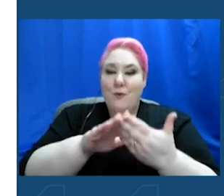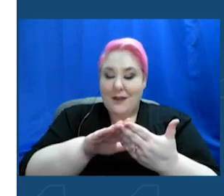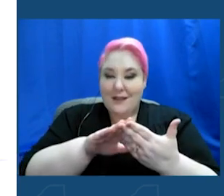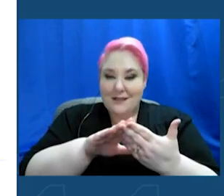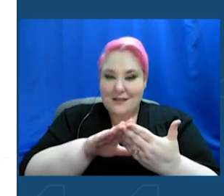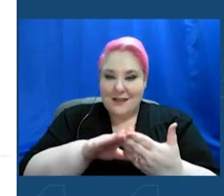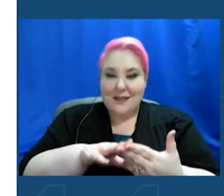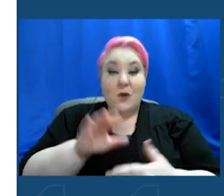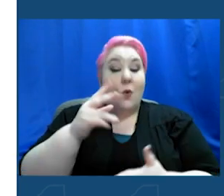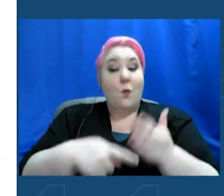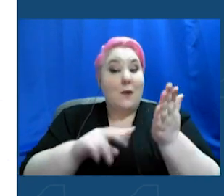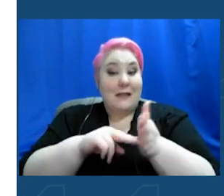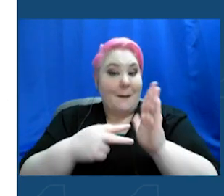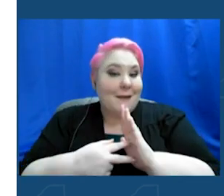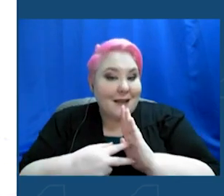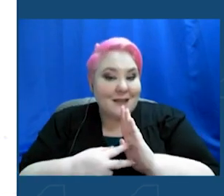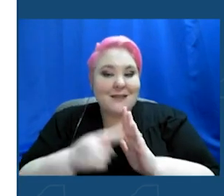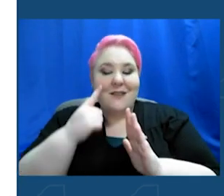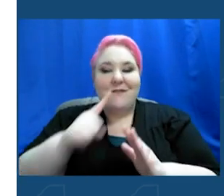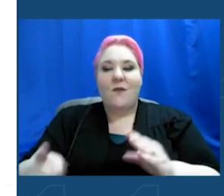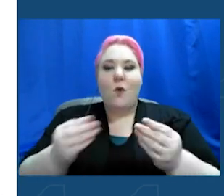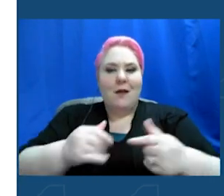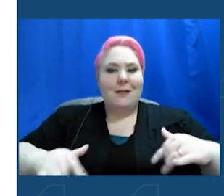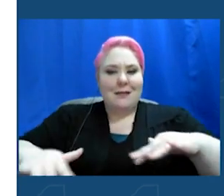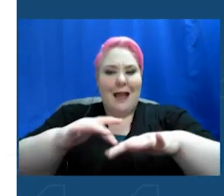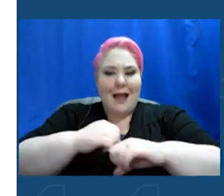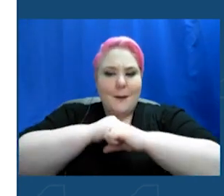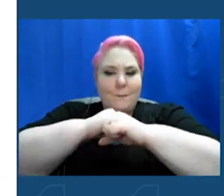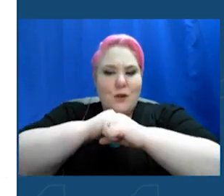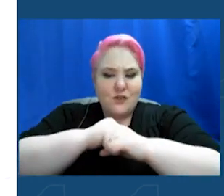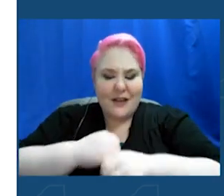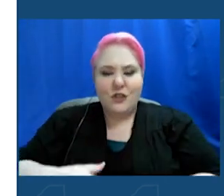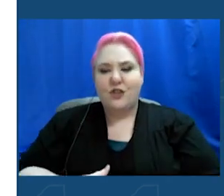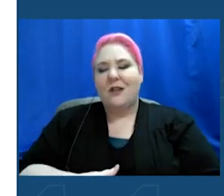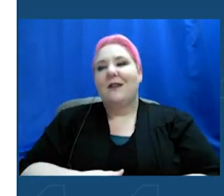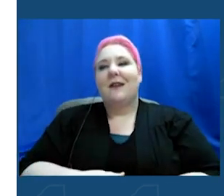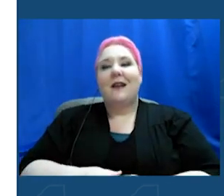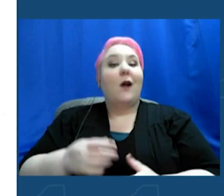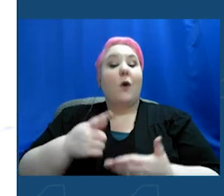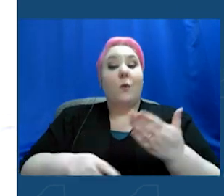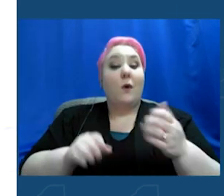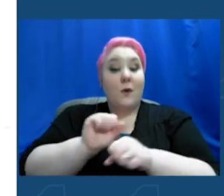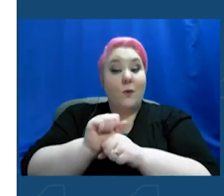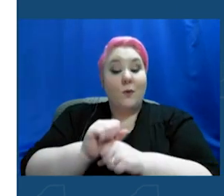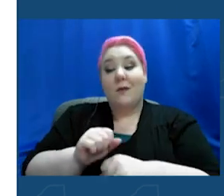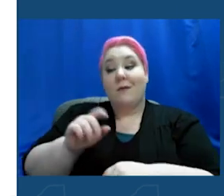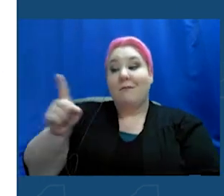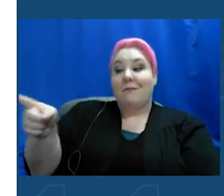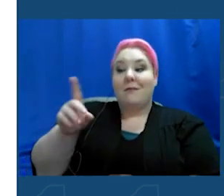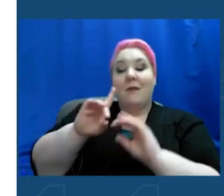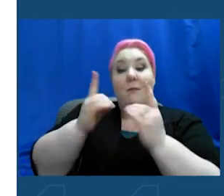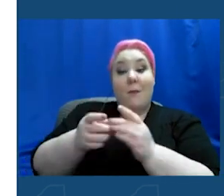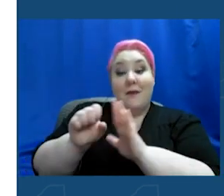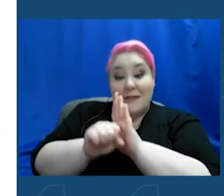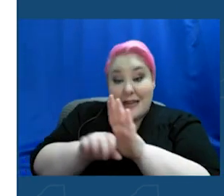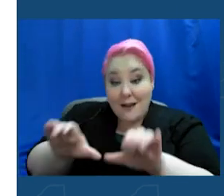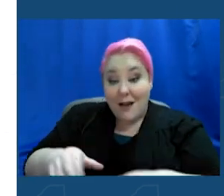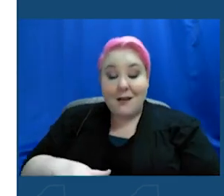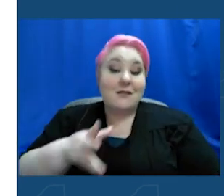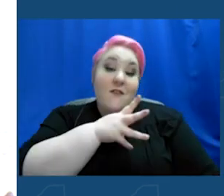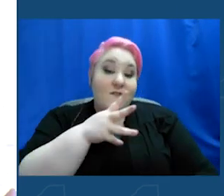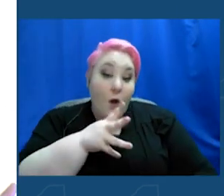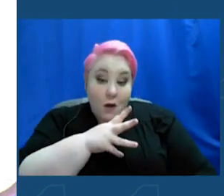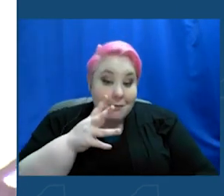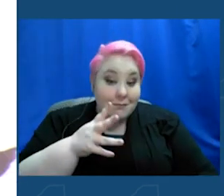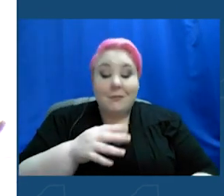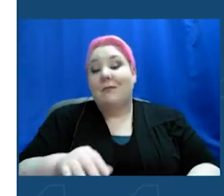means for land preservation, what it means for the work that the Department of State does on waterfronts, what that means for farmland preservation, what